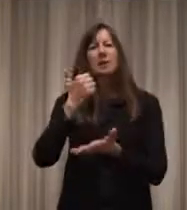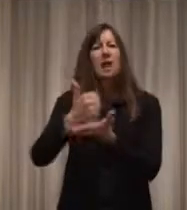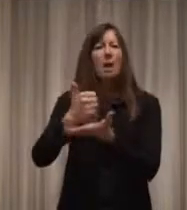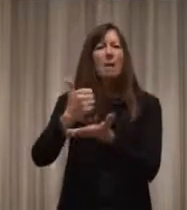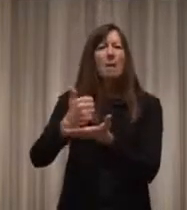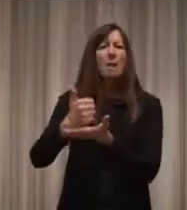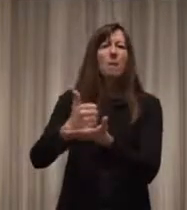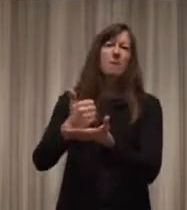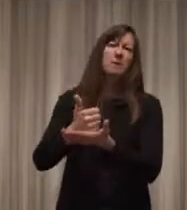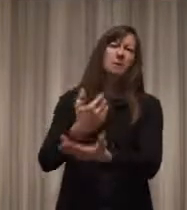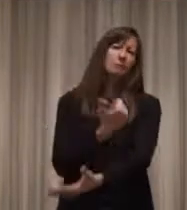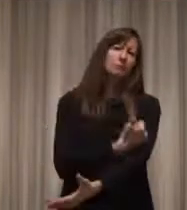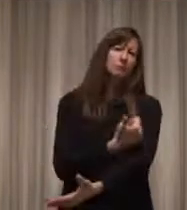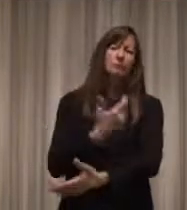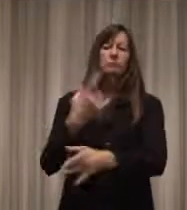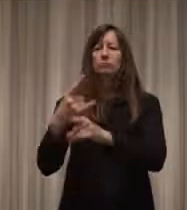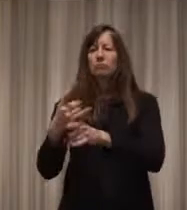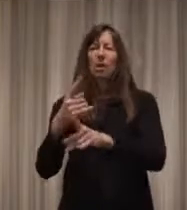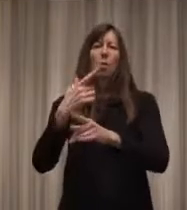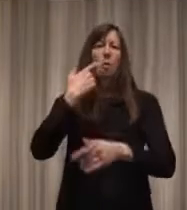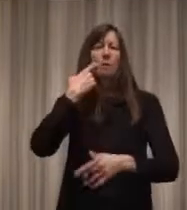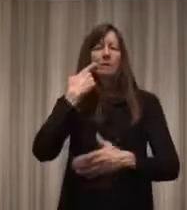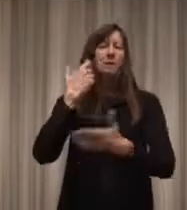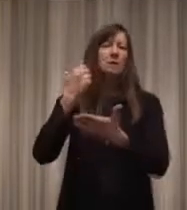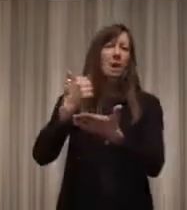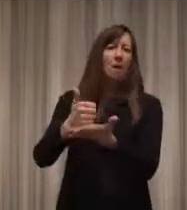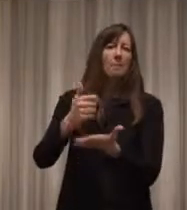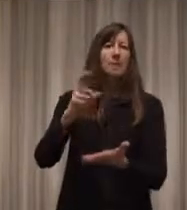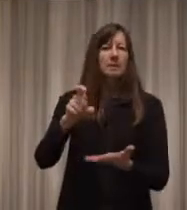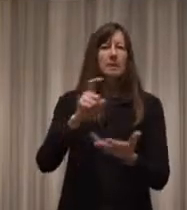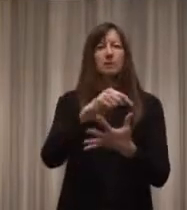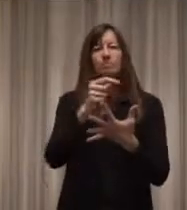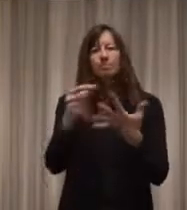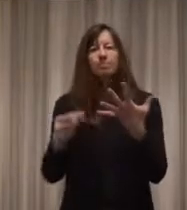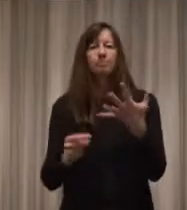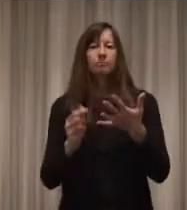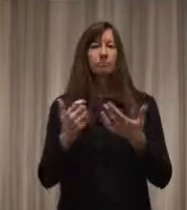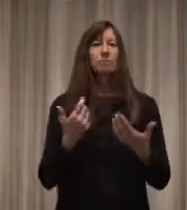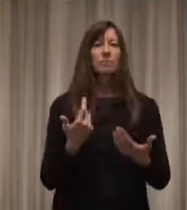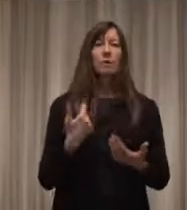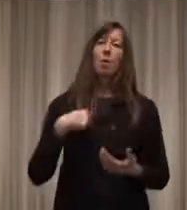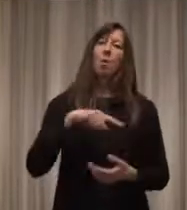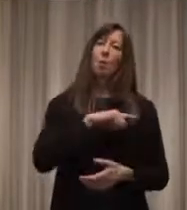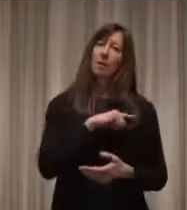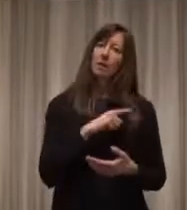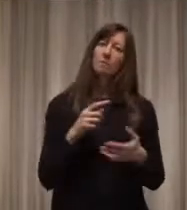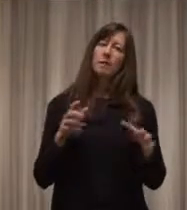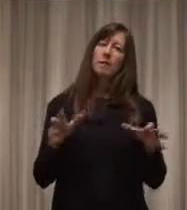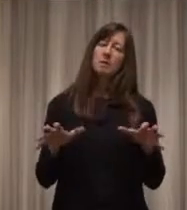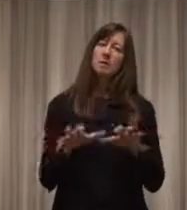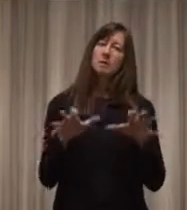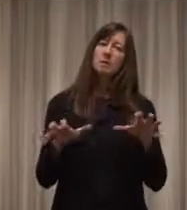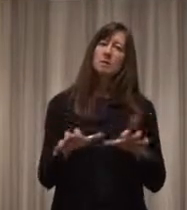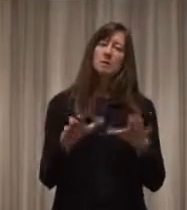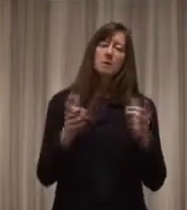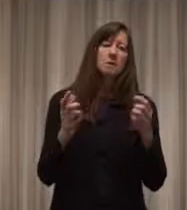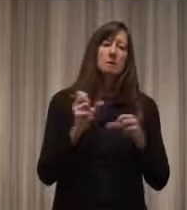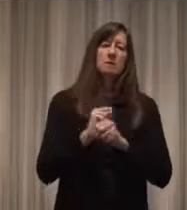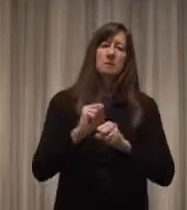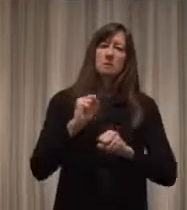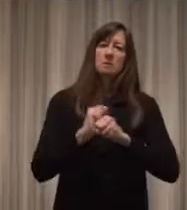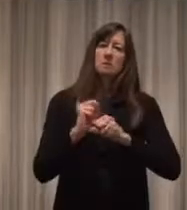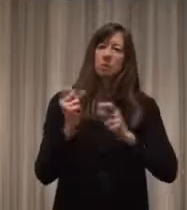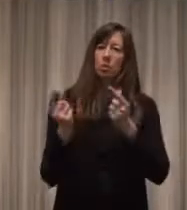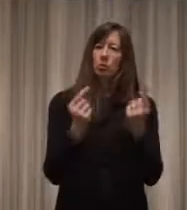we're continuing that work. The other thing that we've been doing throughout this year, especially the latter half of the year, is in the